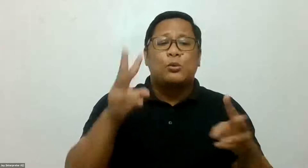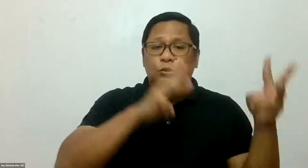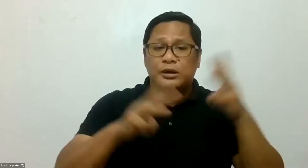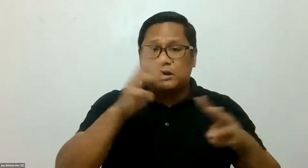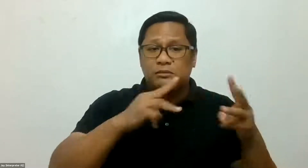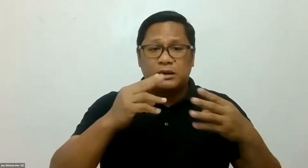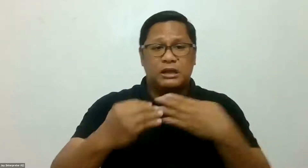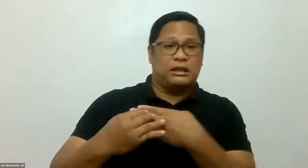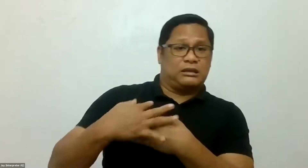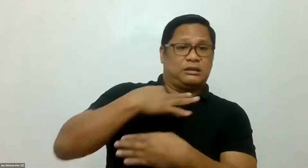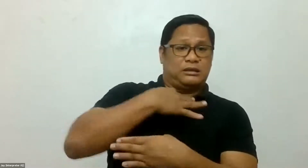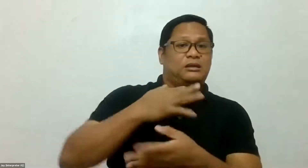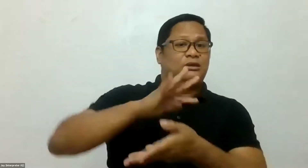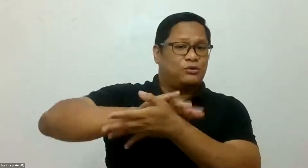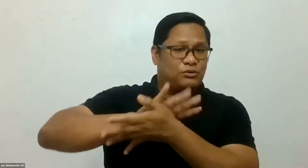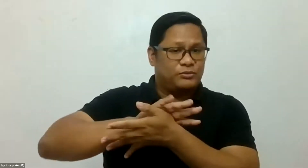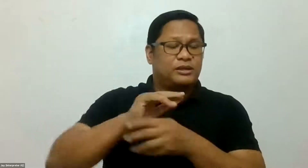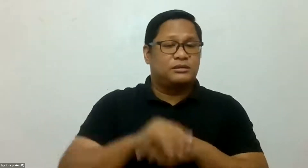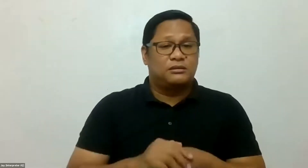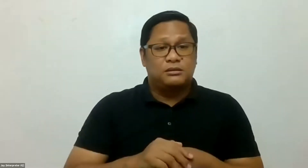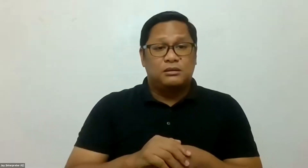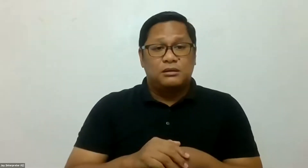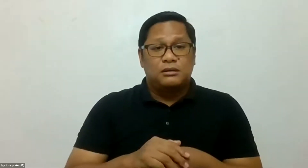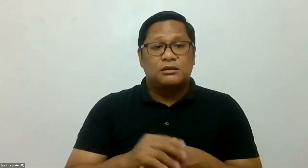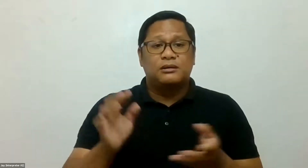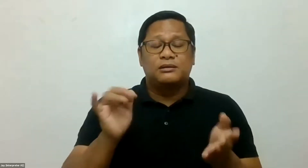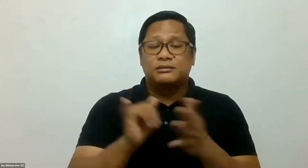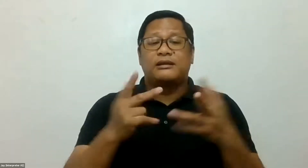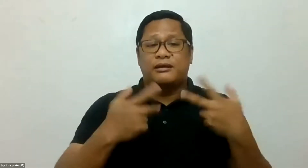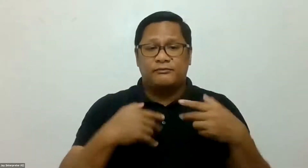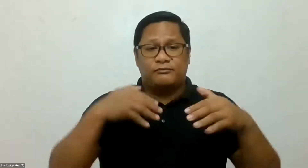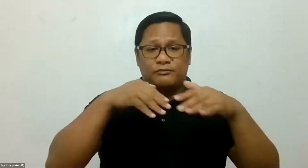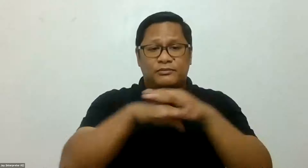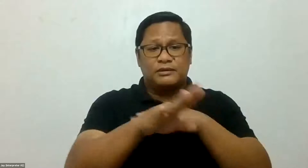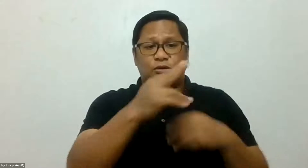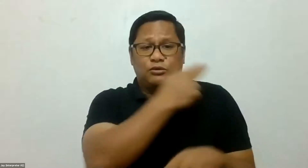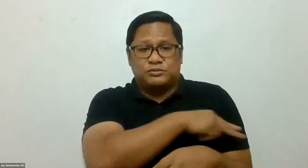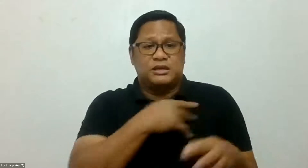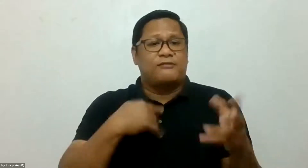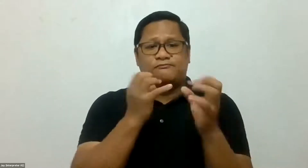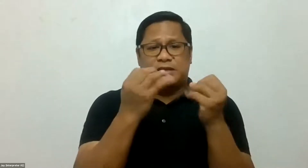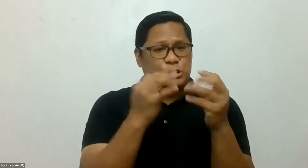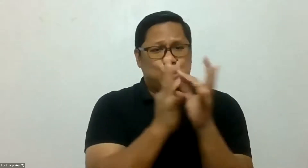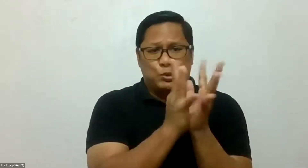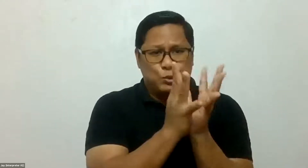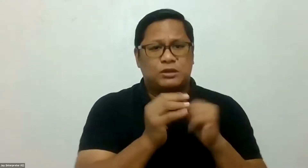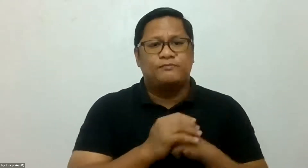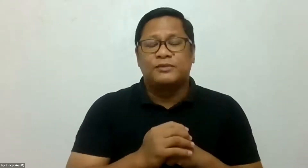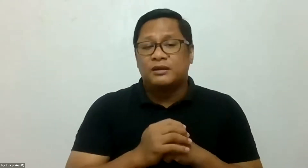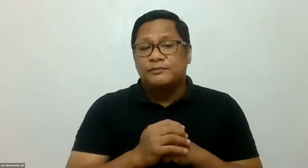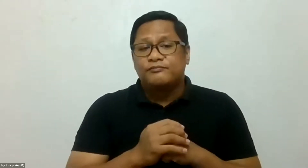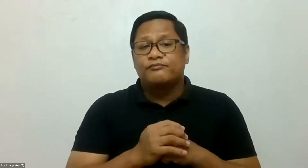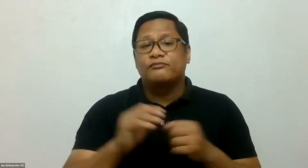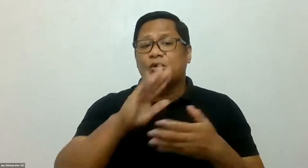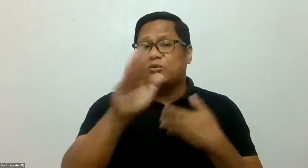with illness of other patients while in hot and cramped wards of government hospitals and clinics. The UHC law aims